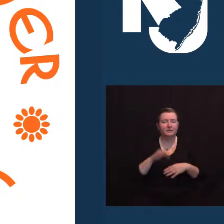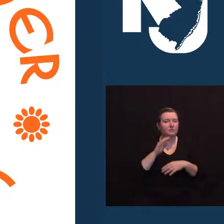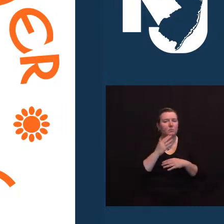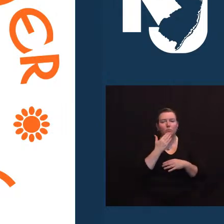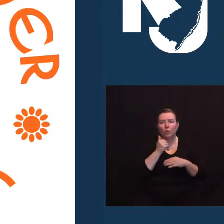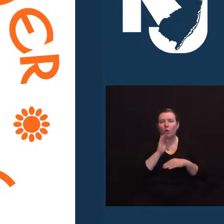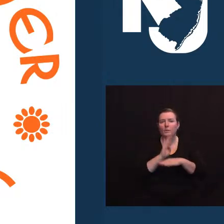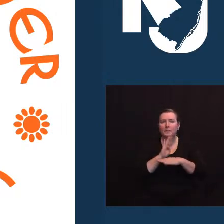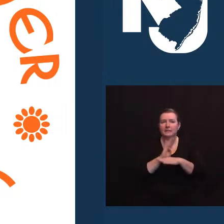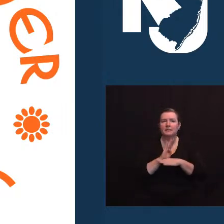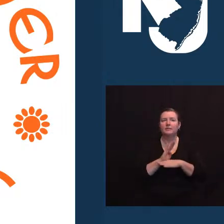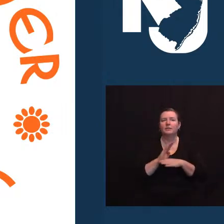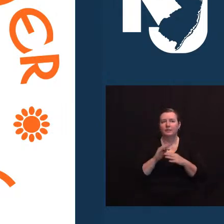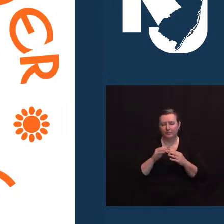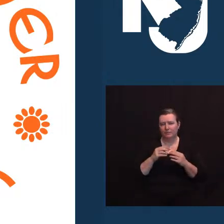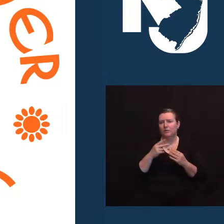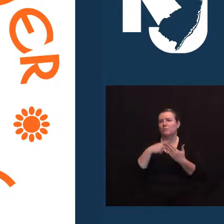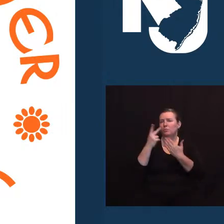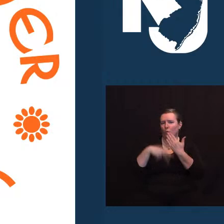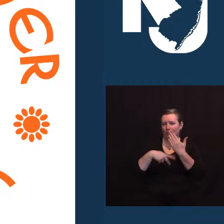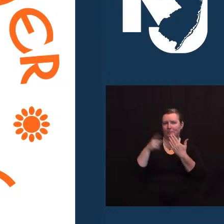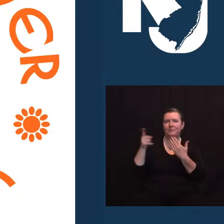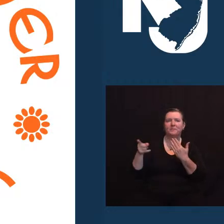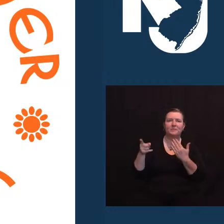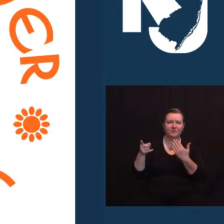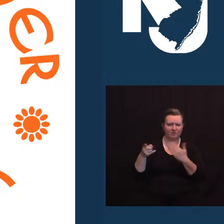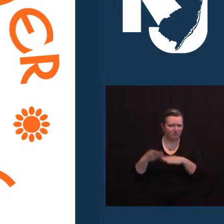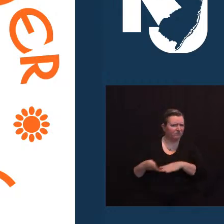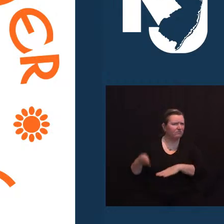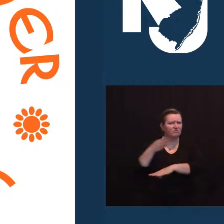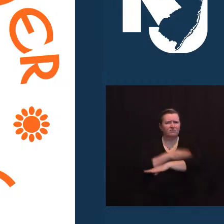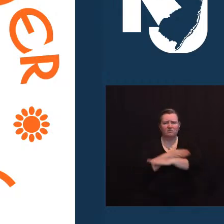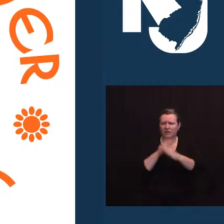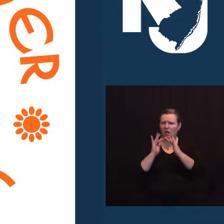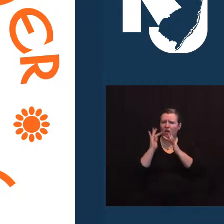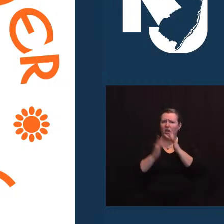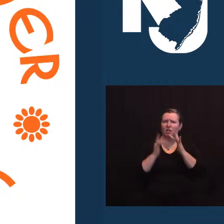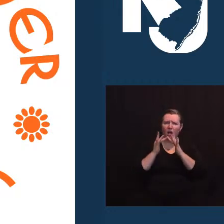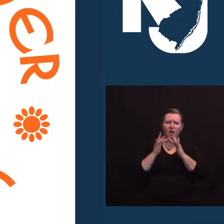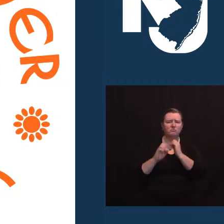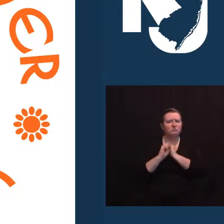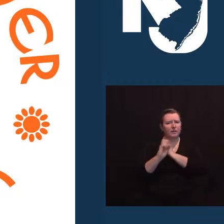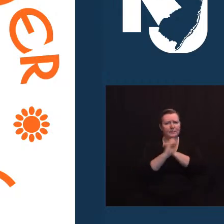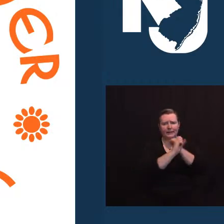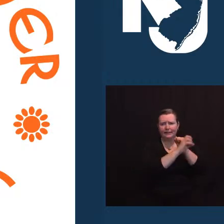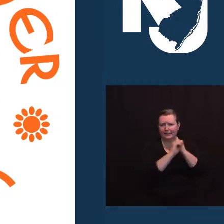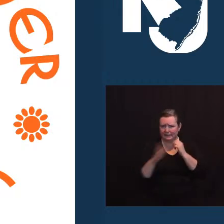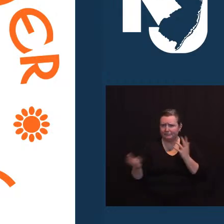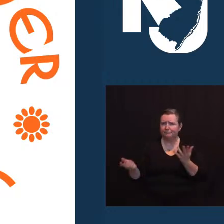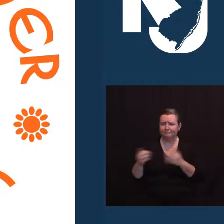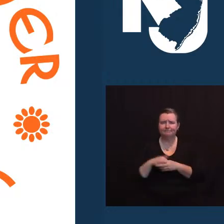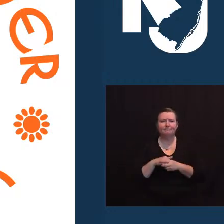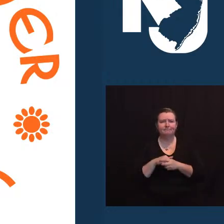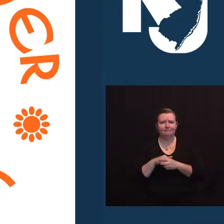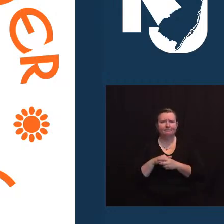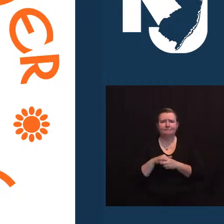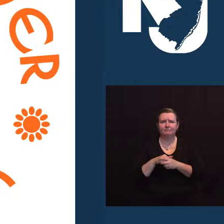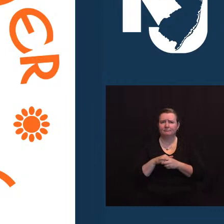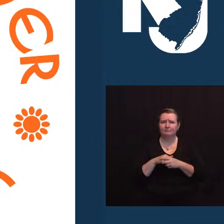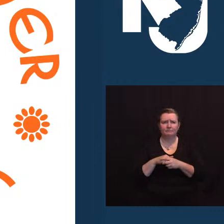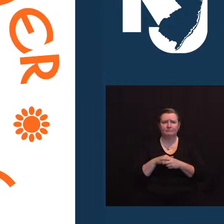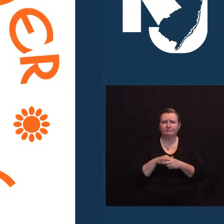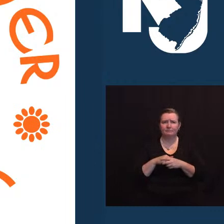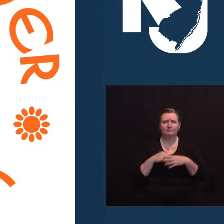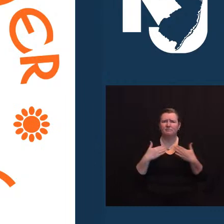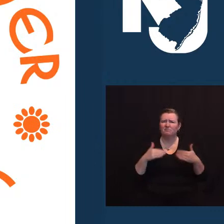online marketing. I had the great opportunity to catch up with Eric on Monday. Among everything he is going on, which I thank him for